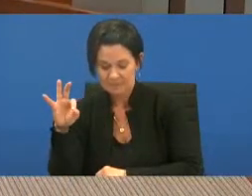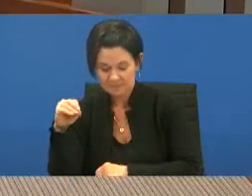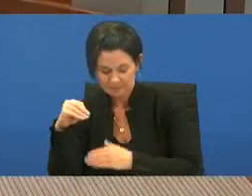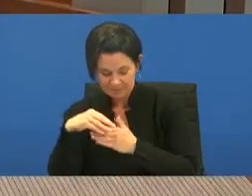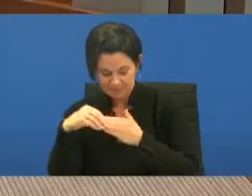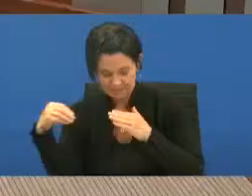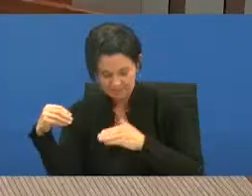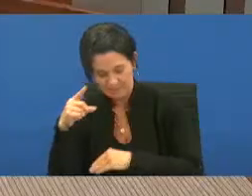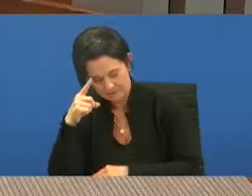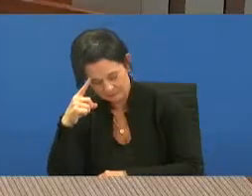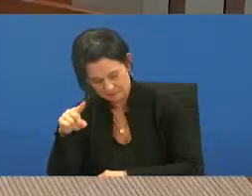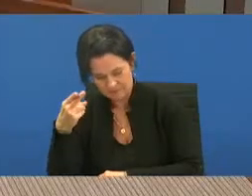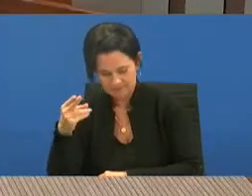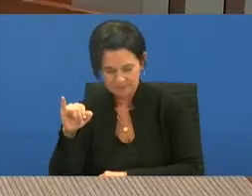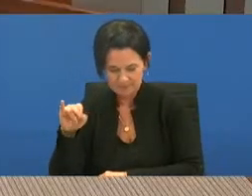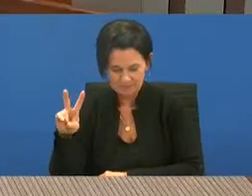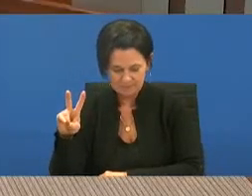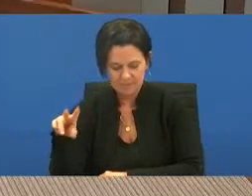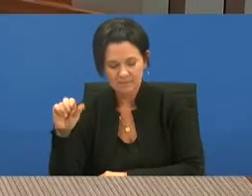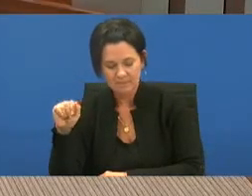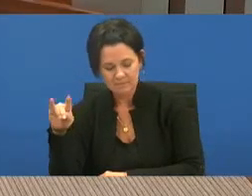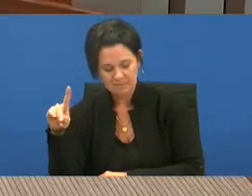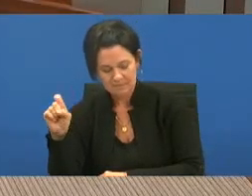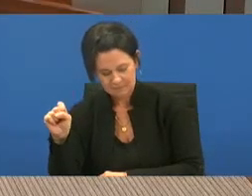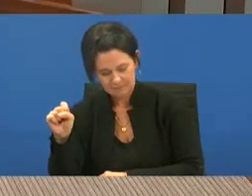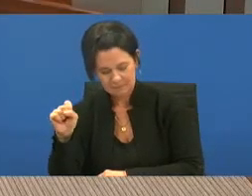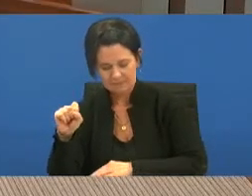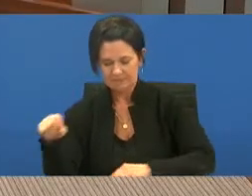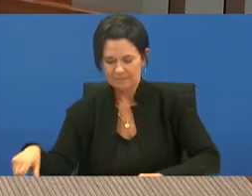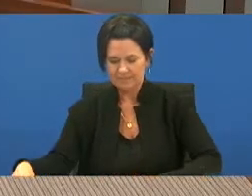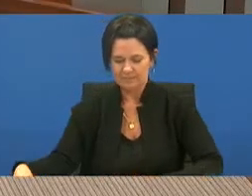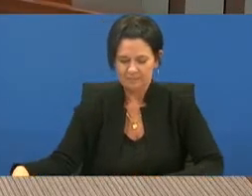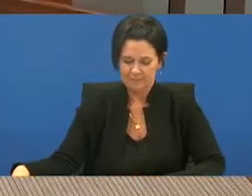$667,616 by Human Development and Services Director. Item 71,